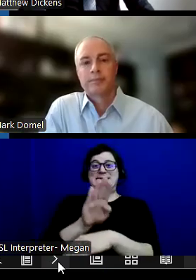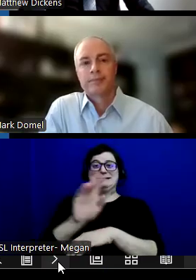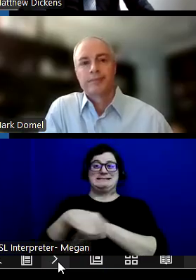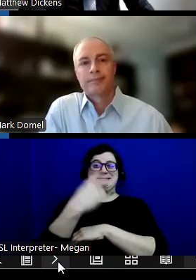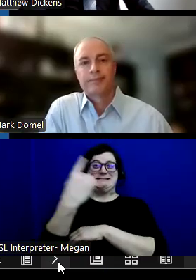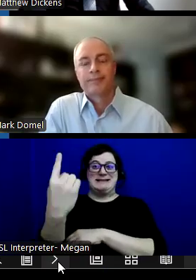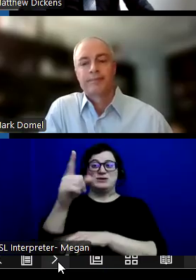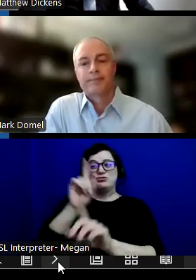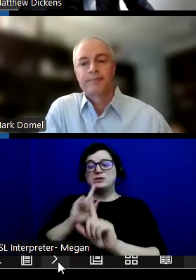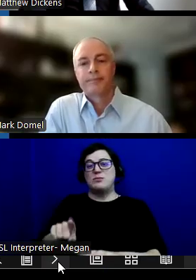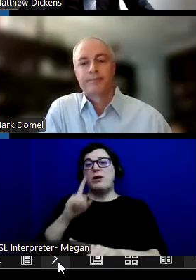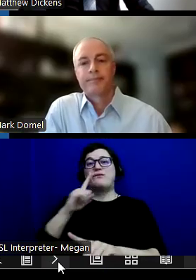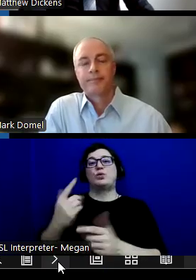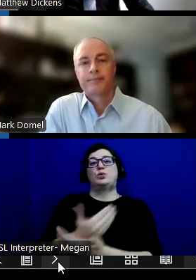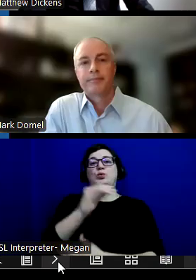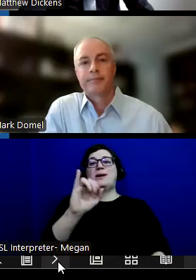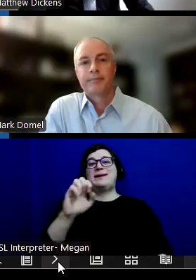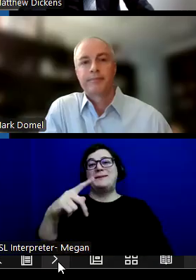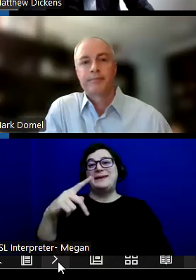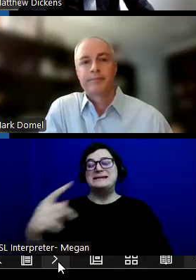new IEPs.